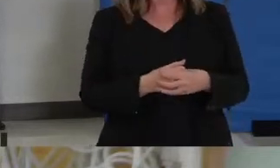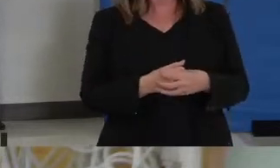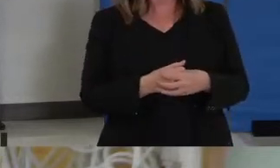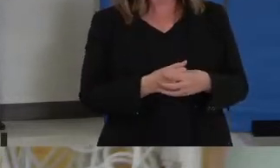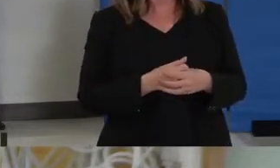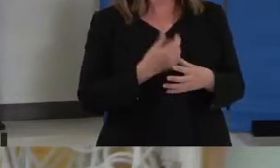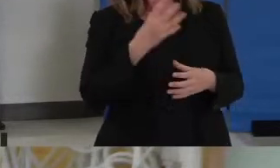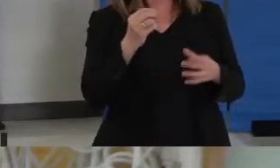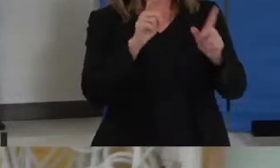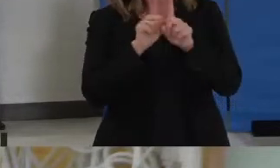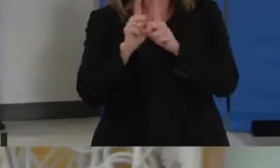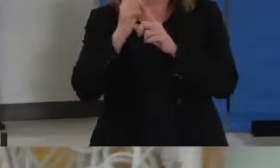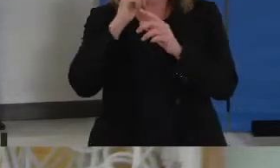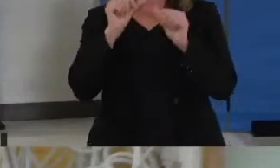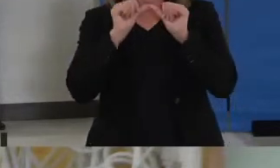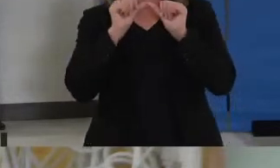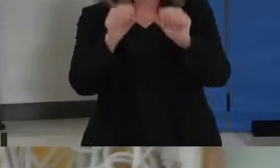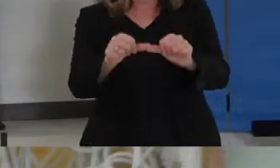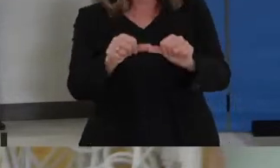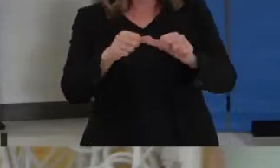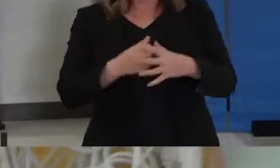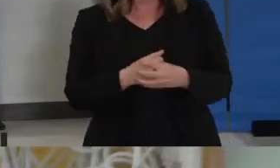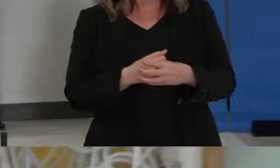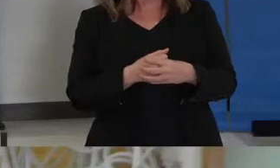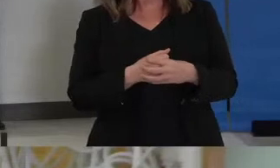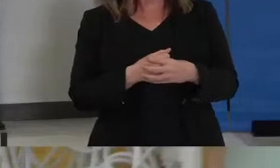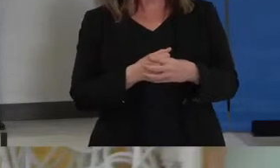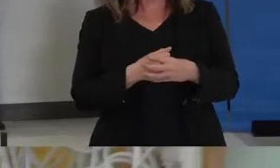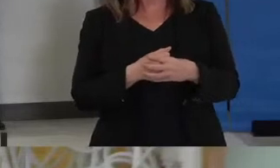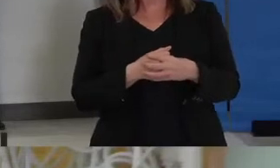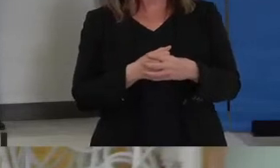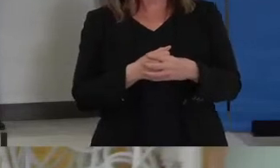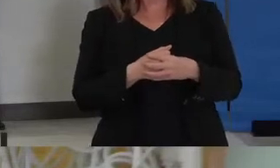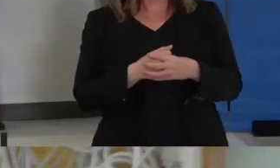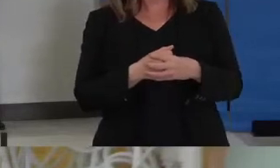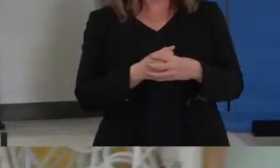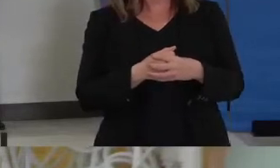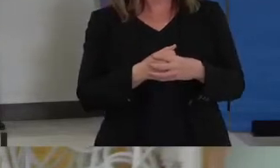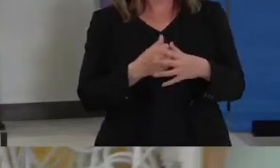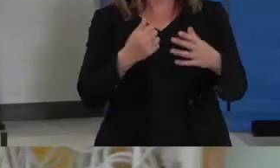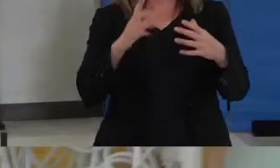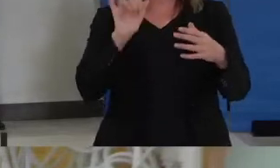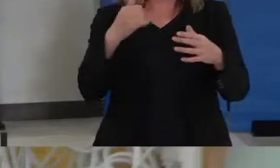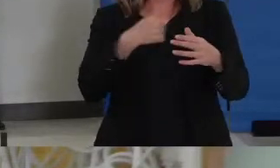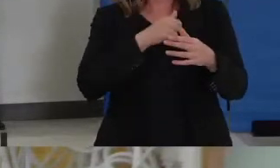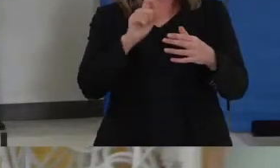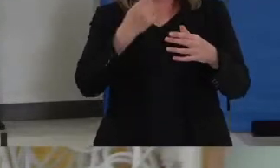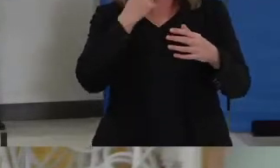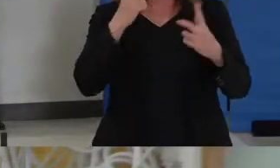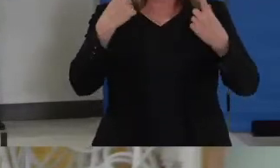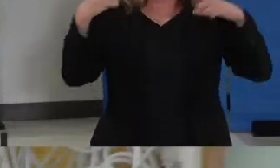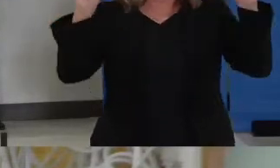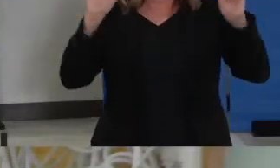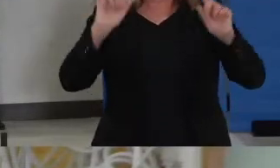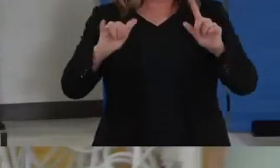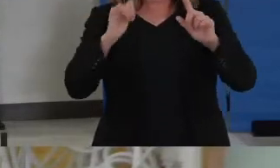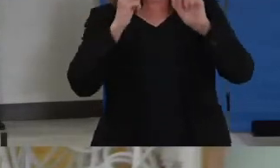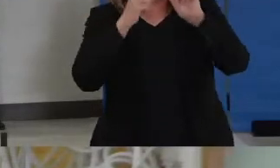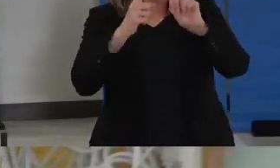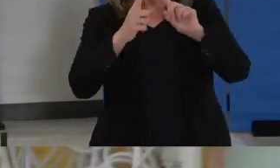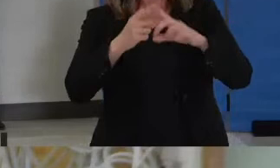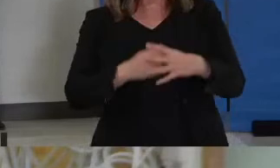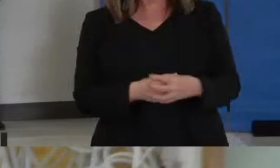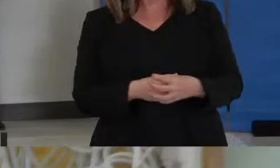gracias a ellos por continuar dando la prioridad que se necesita para poder resolver